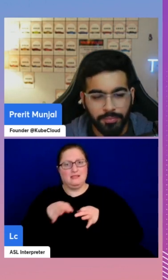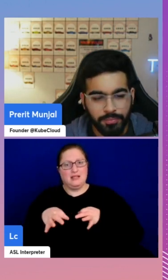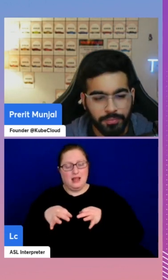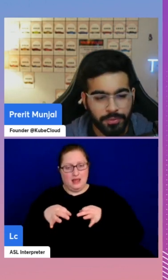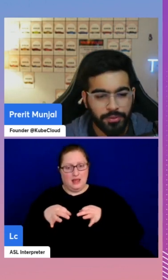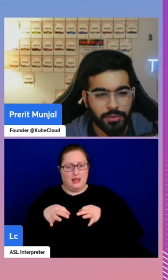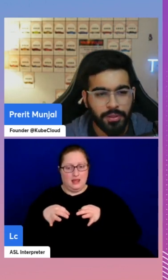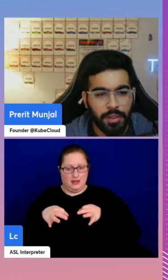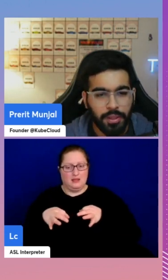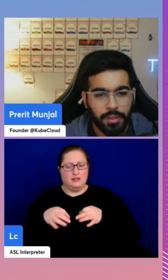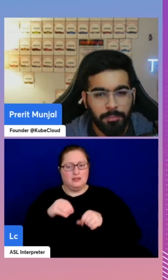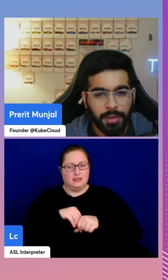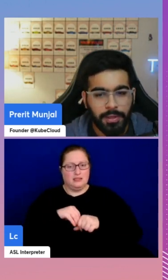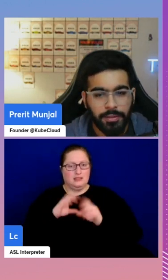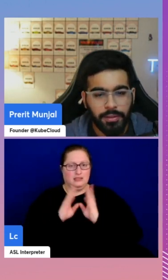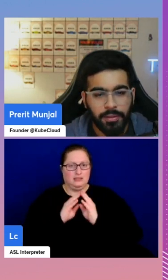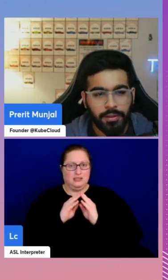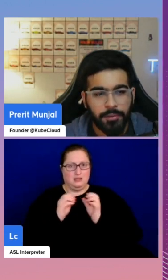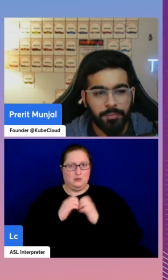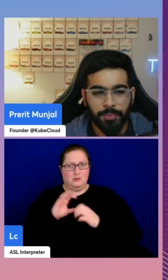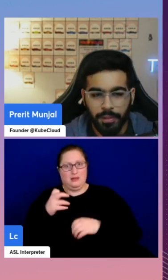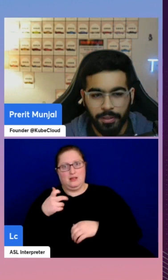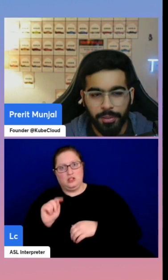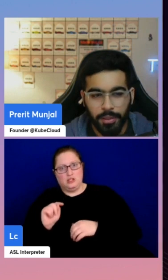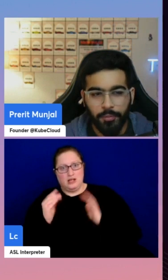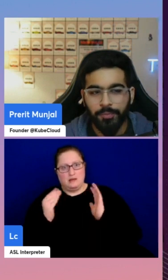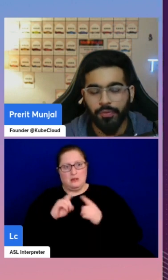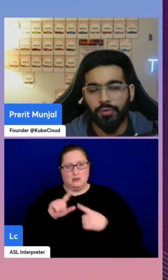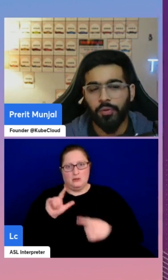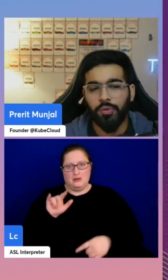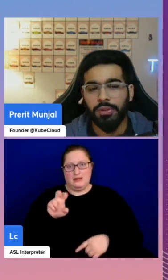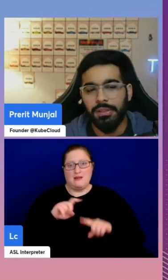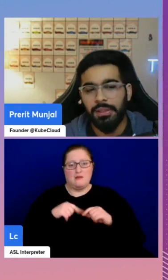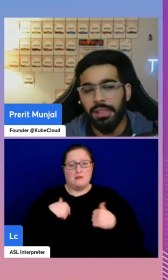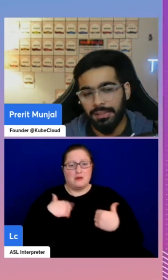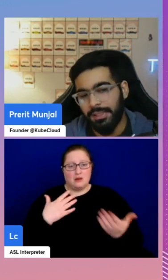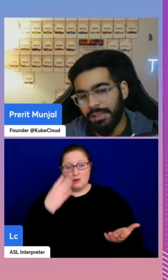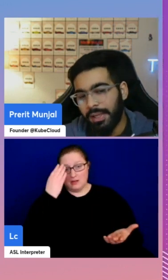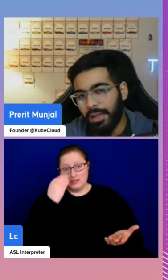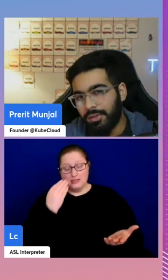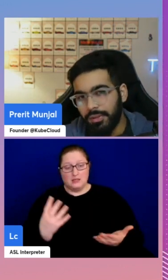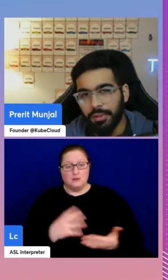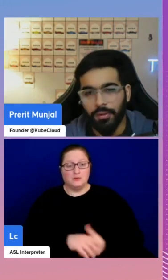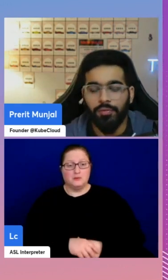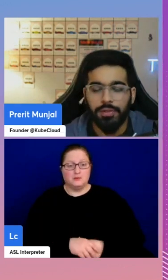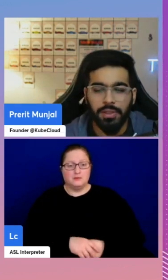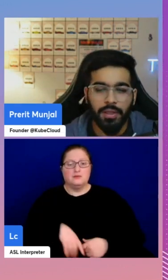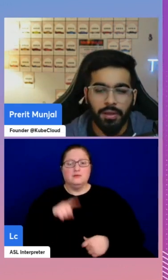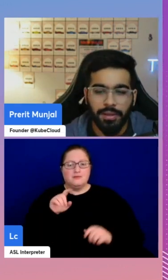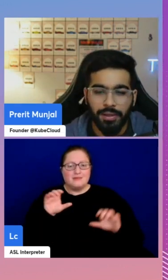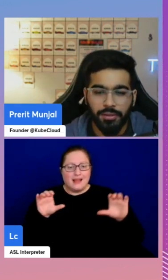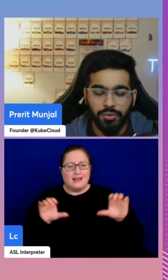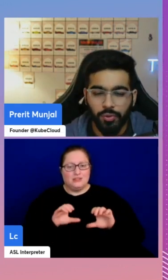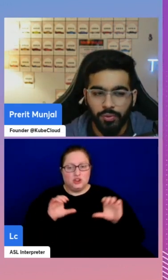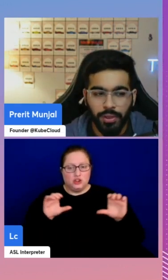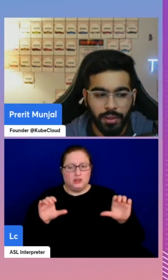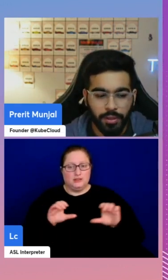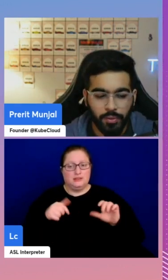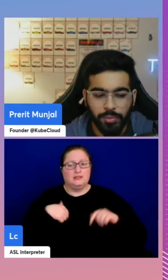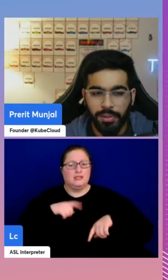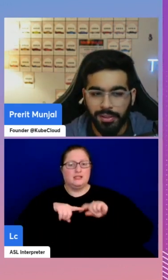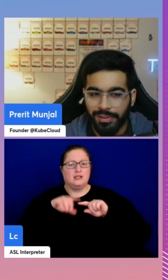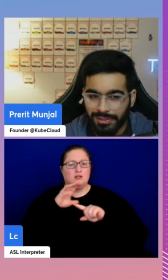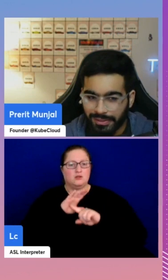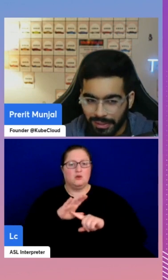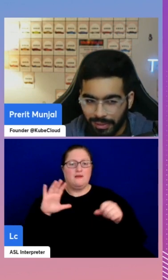uh, session, but let me tell you. So this is an action. Obviously I can't show you the